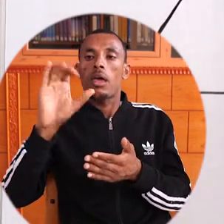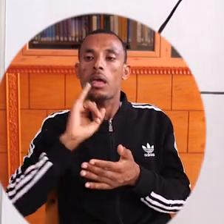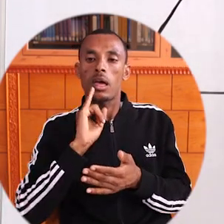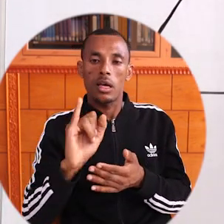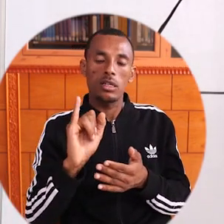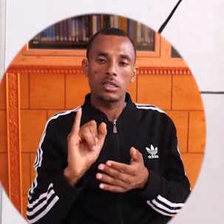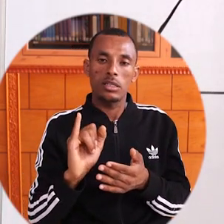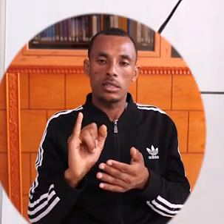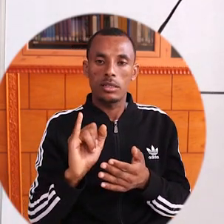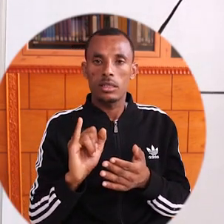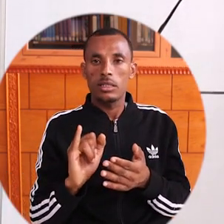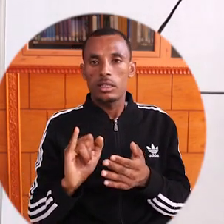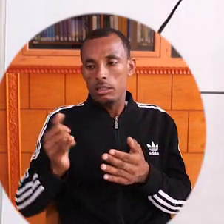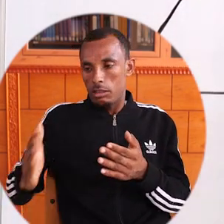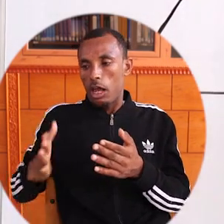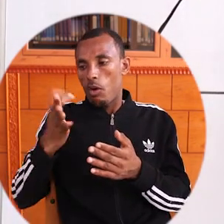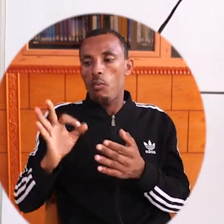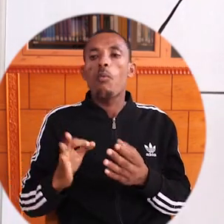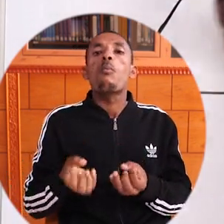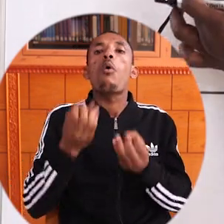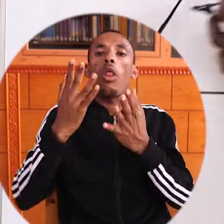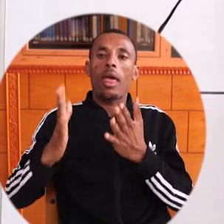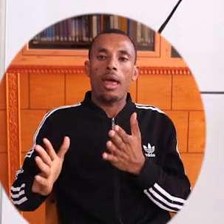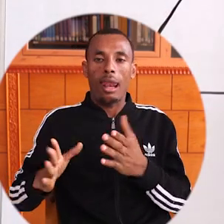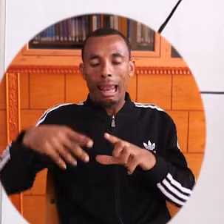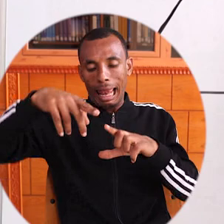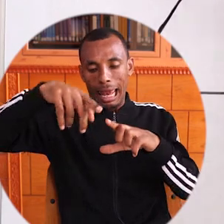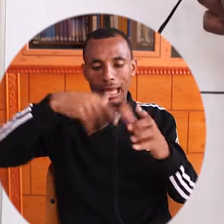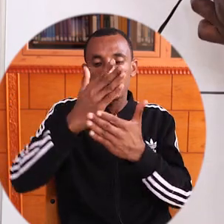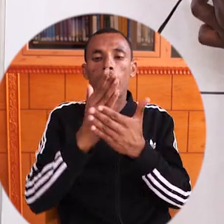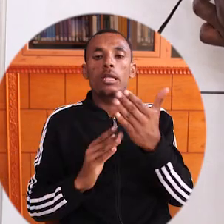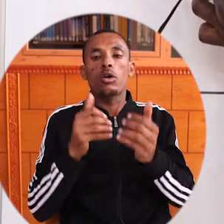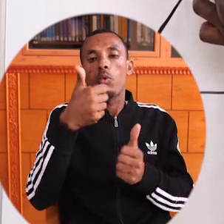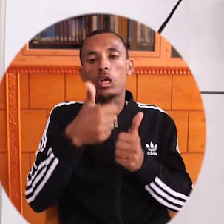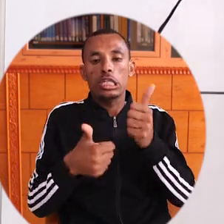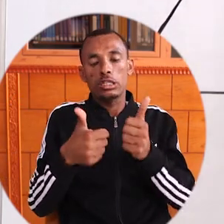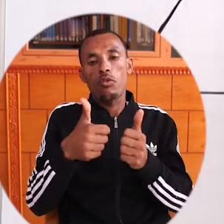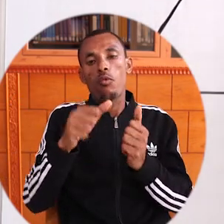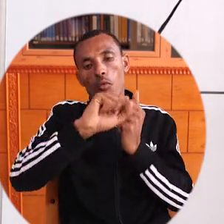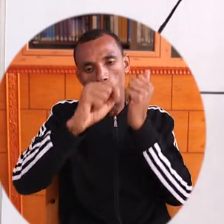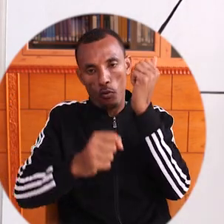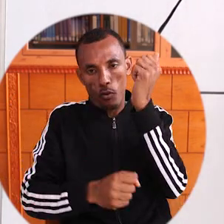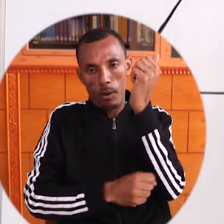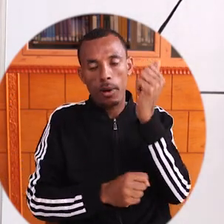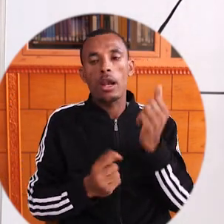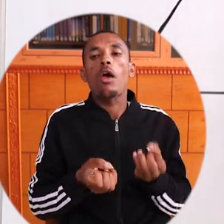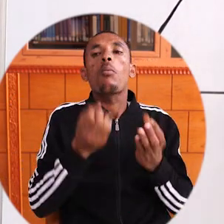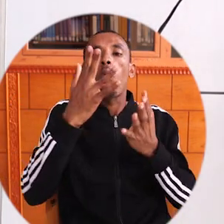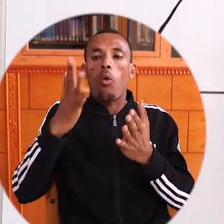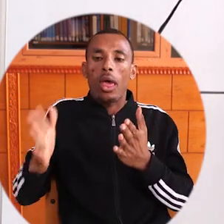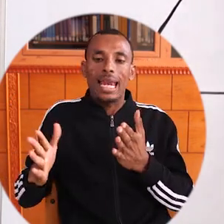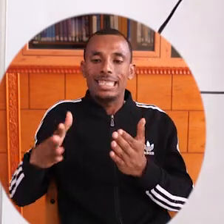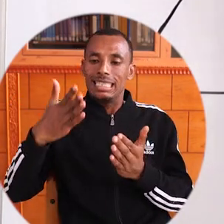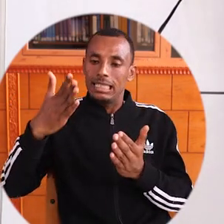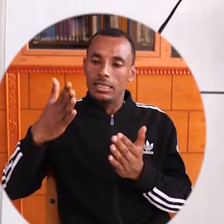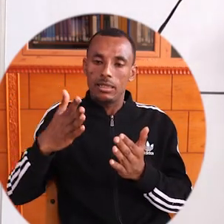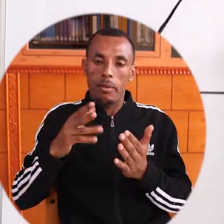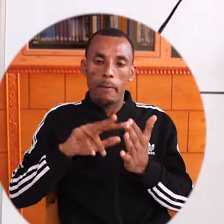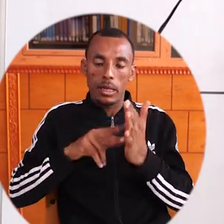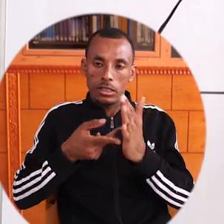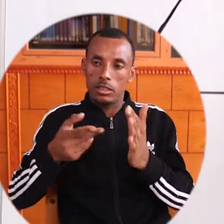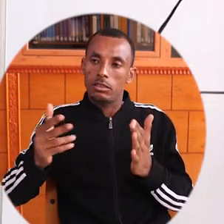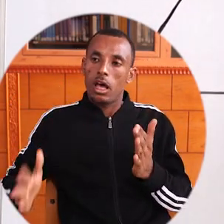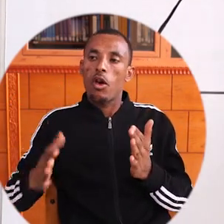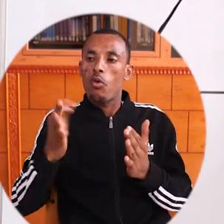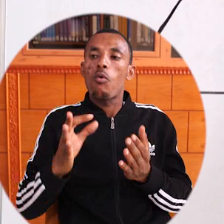a side of a polygon, a line segment which formed a polygon which is side of a polygon, and also